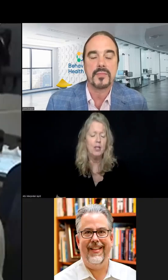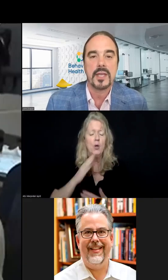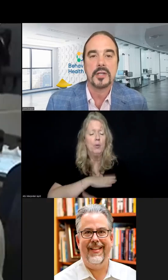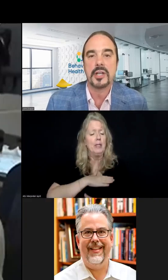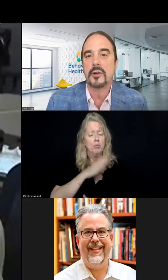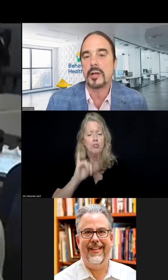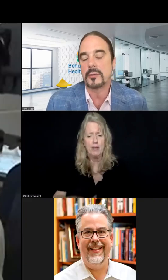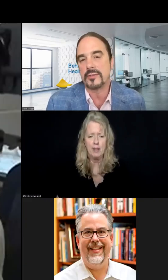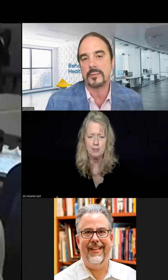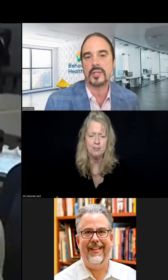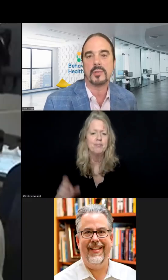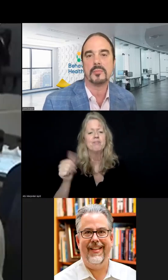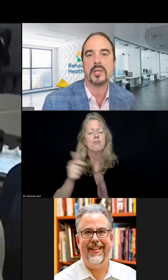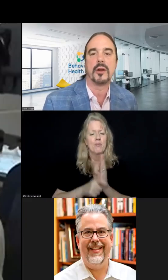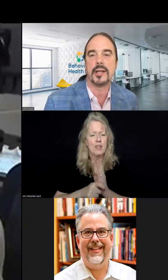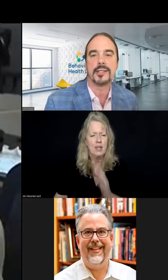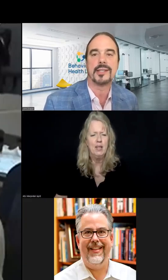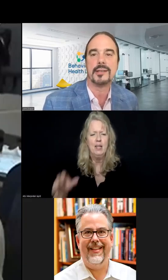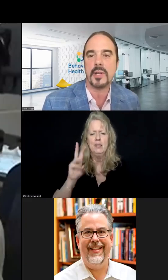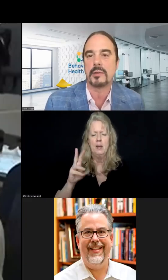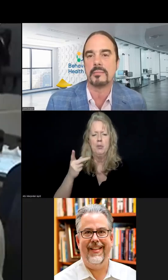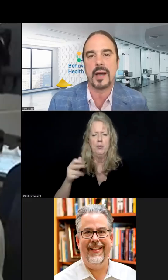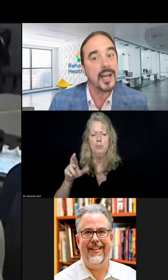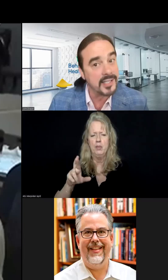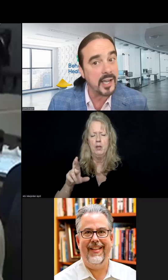that. Here's another article from